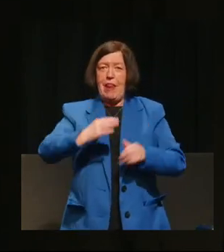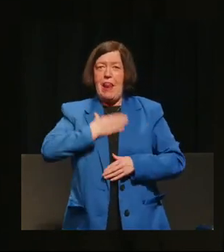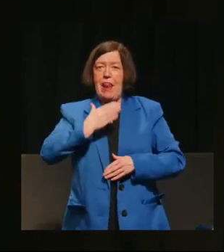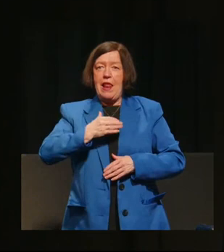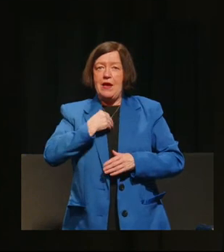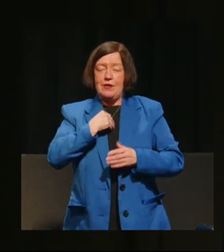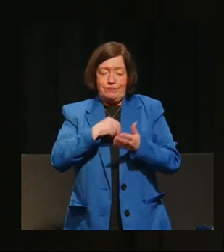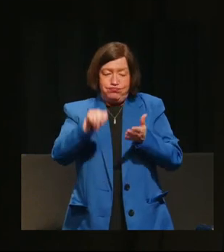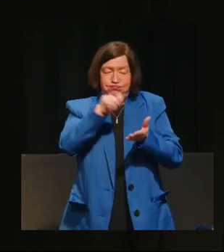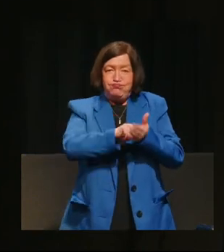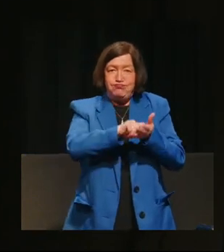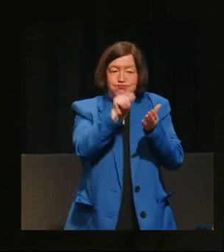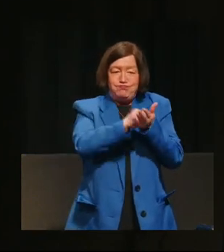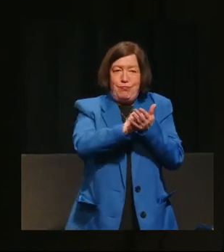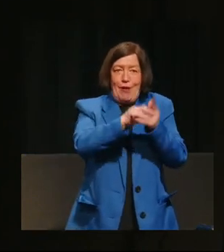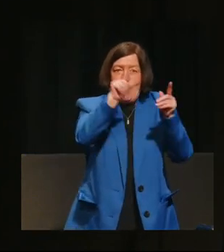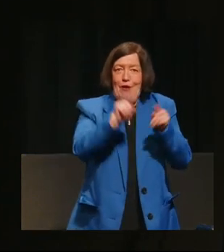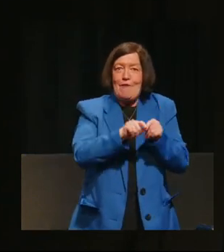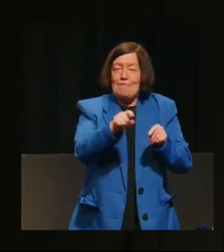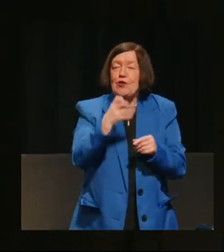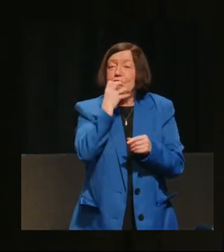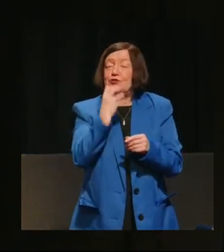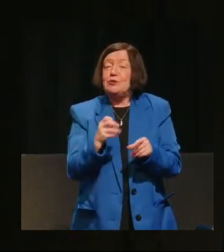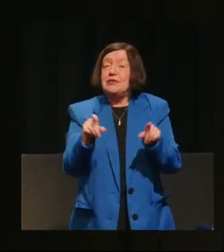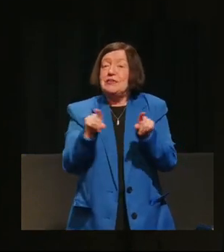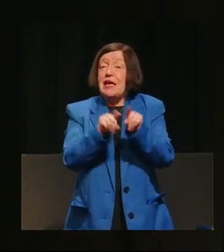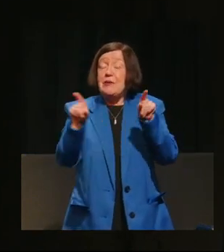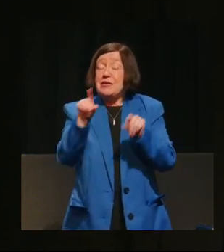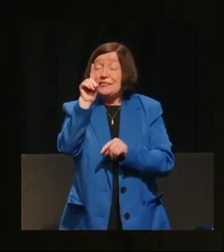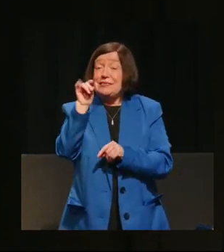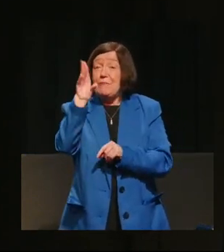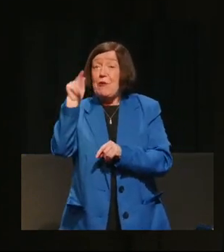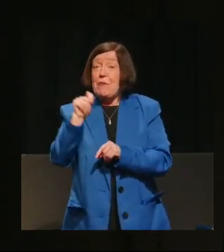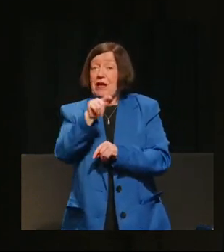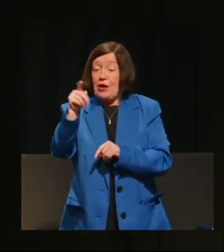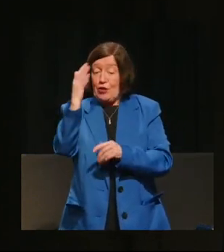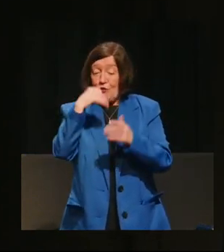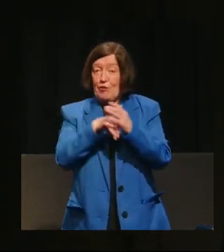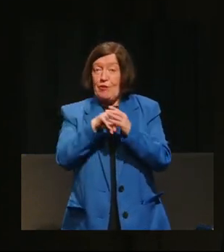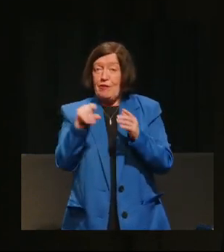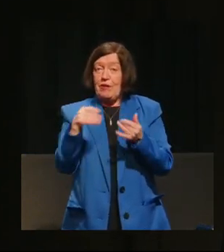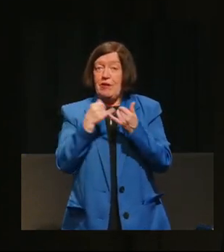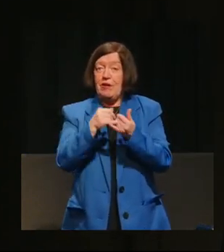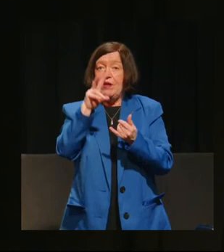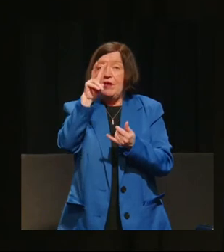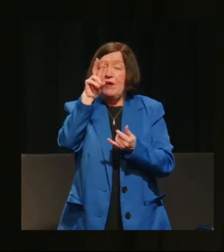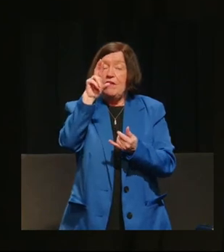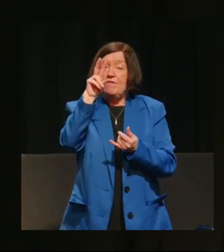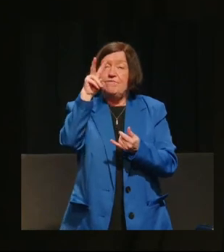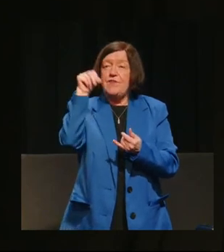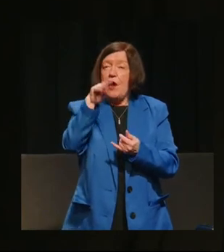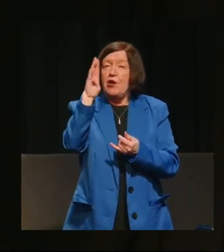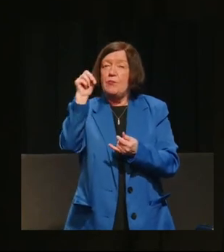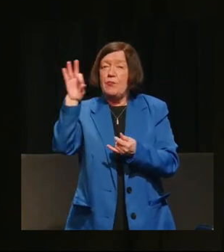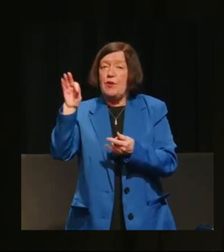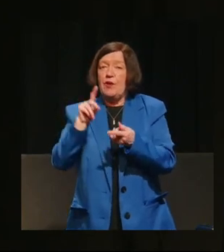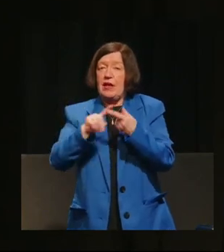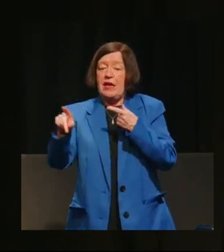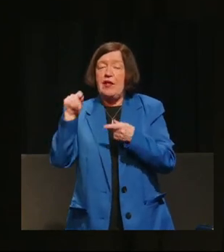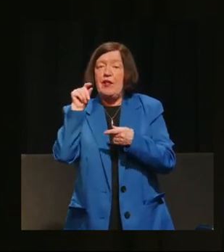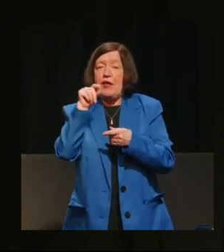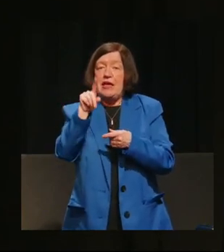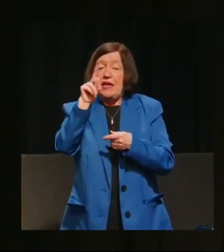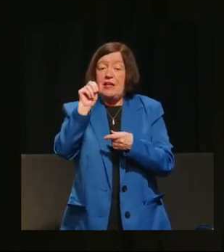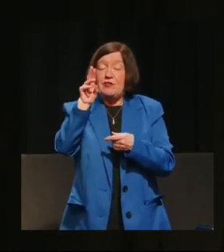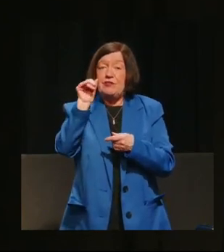forge documents for Jews, as did diplomats such as Raoul Wallenberg and Sempe